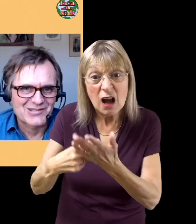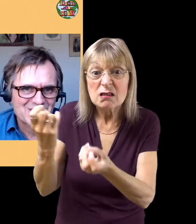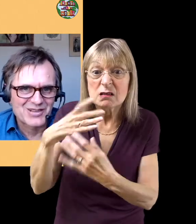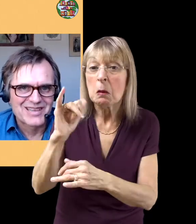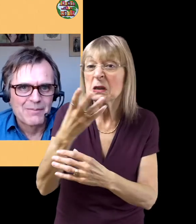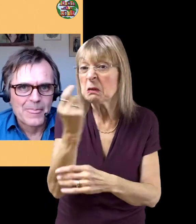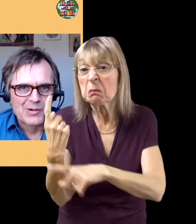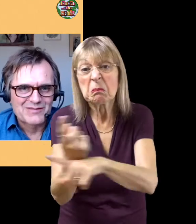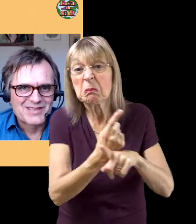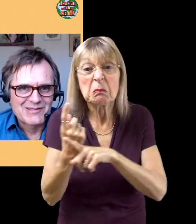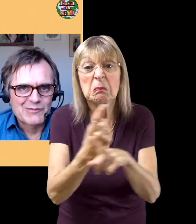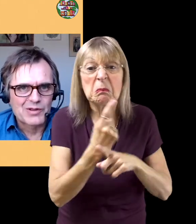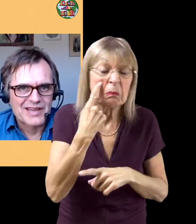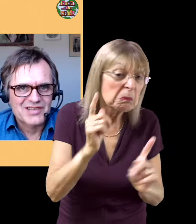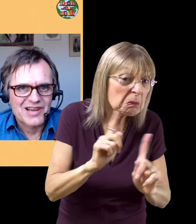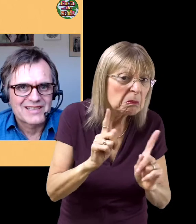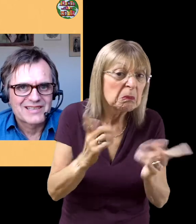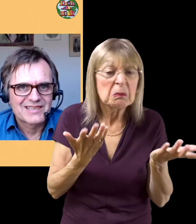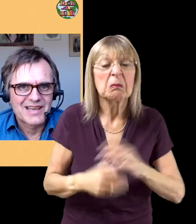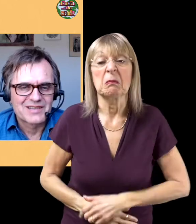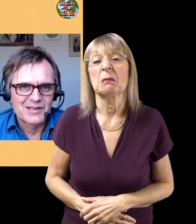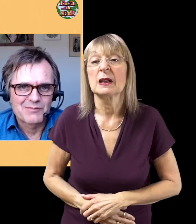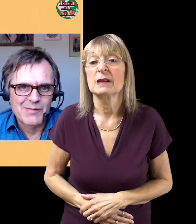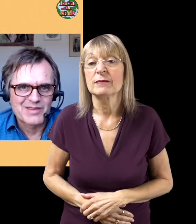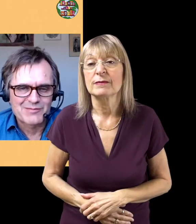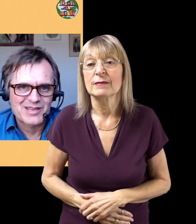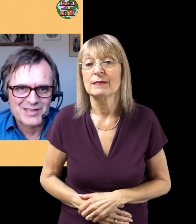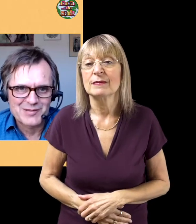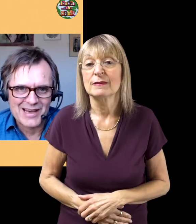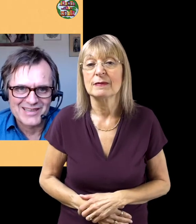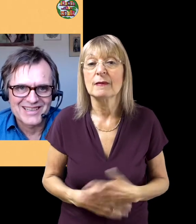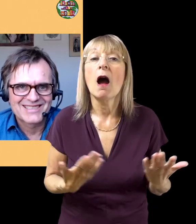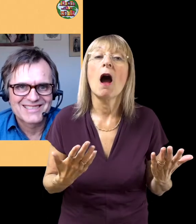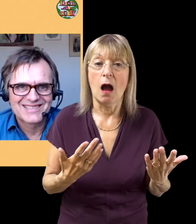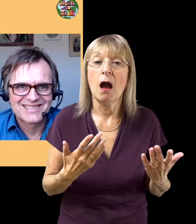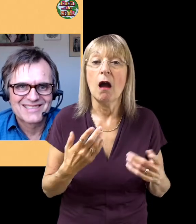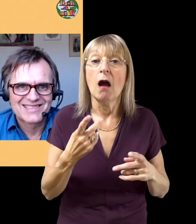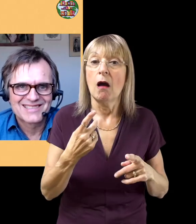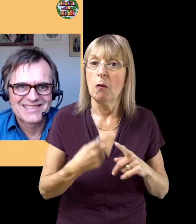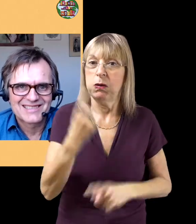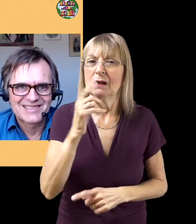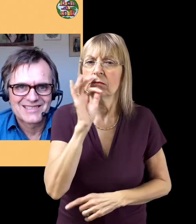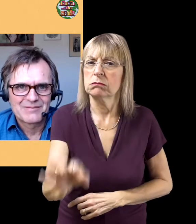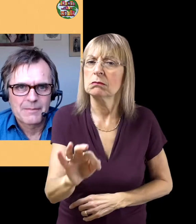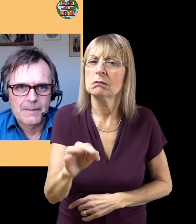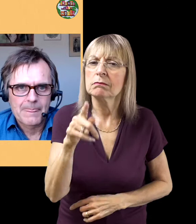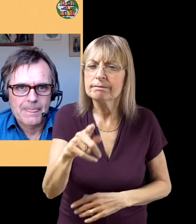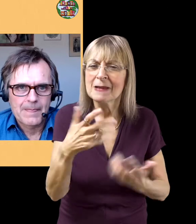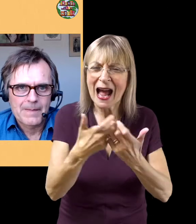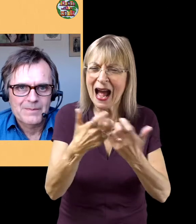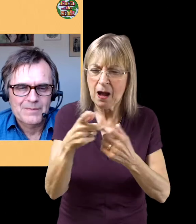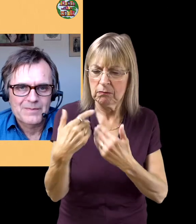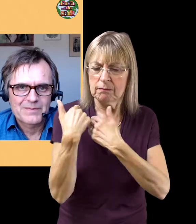title, so we have to see what they decide, and there may be some discussions about it yet. Ah, okay. So just kind